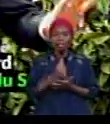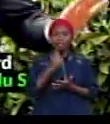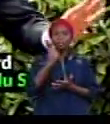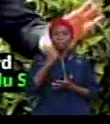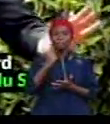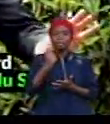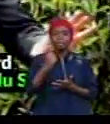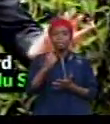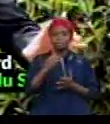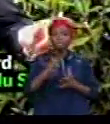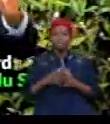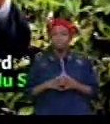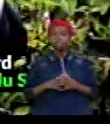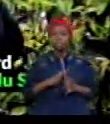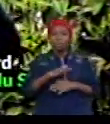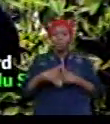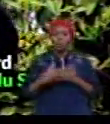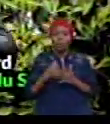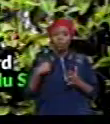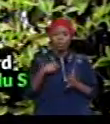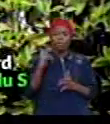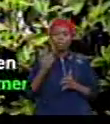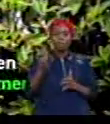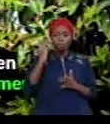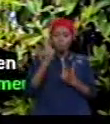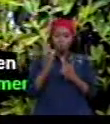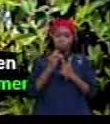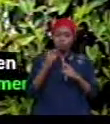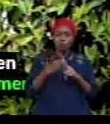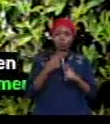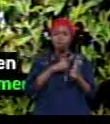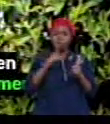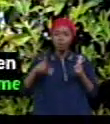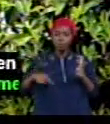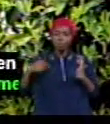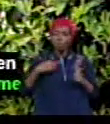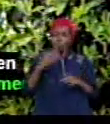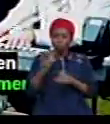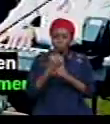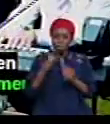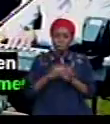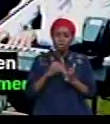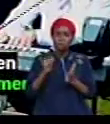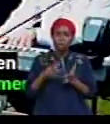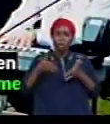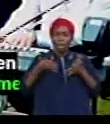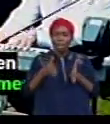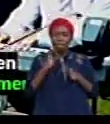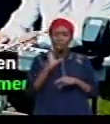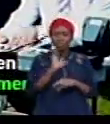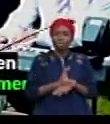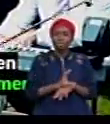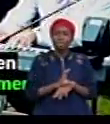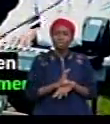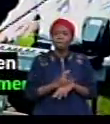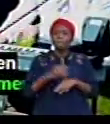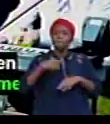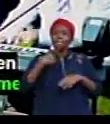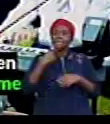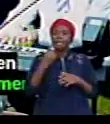amen. All we needed was a word from the Lord. We've got it, so let the church say amen.